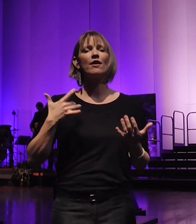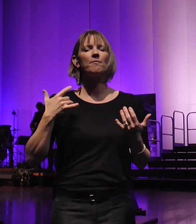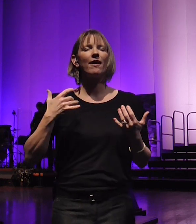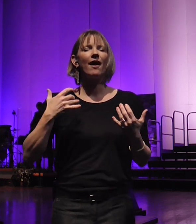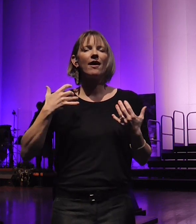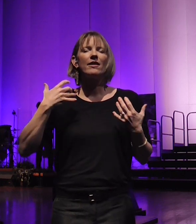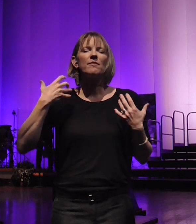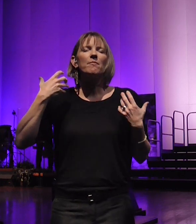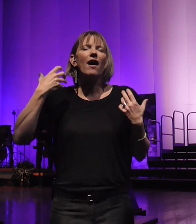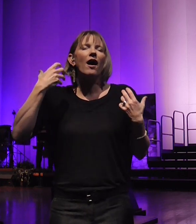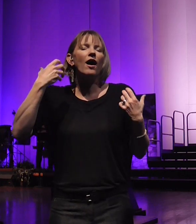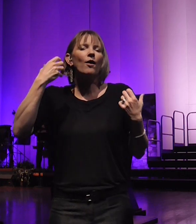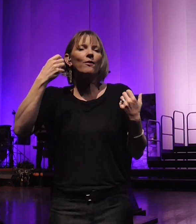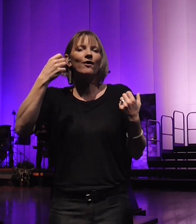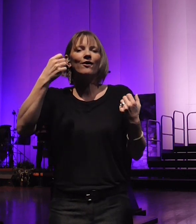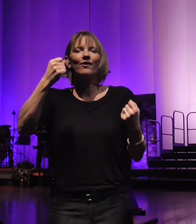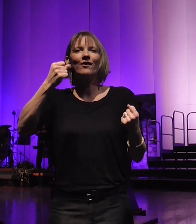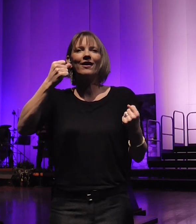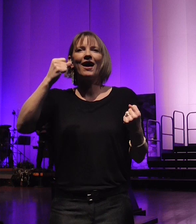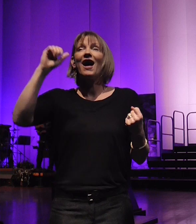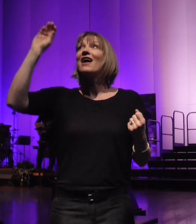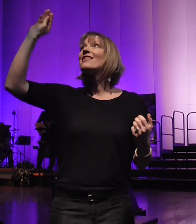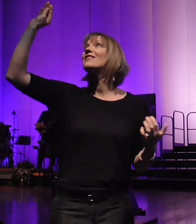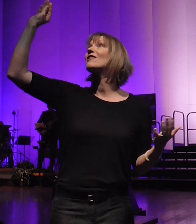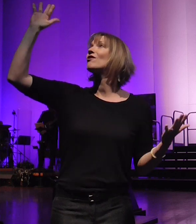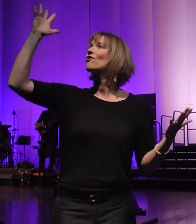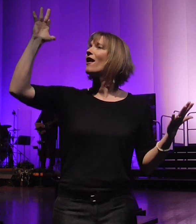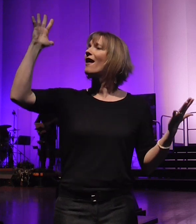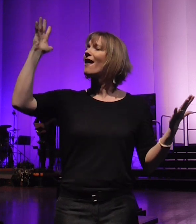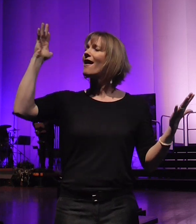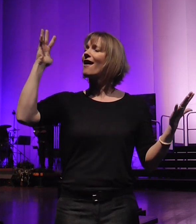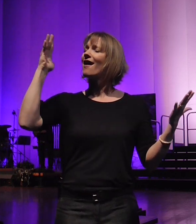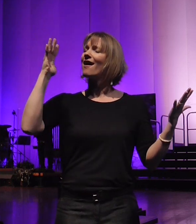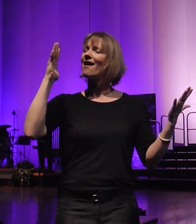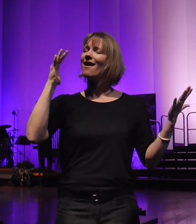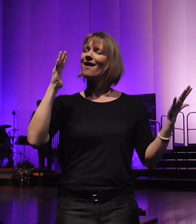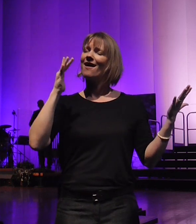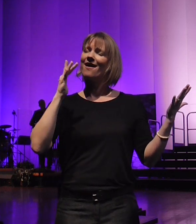feel the mighty power and the